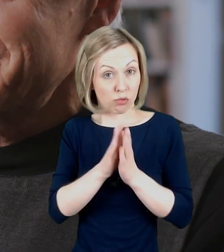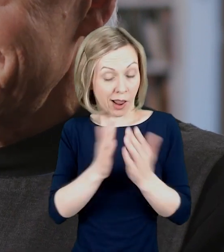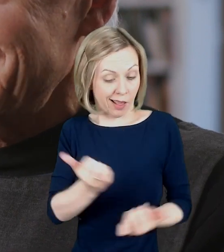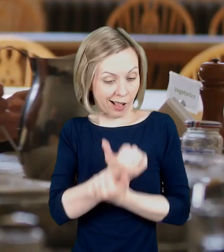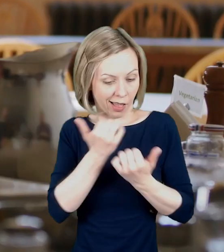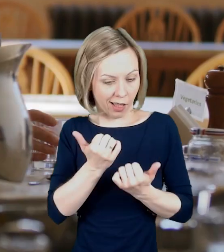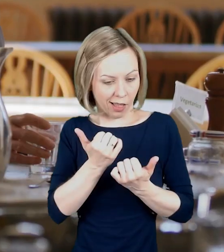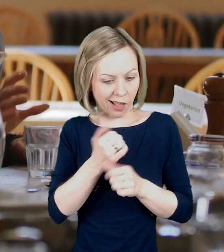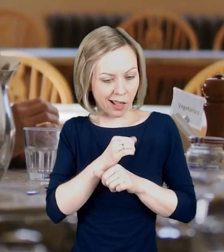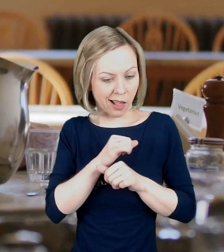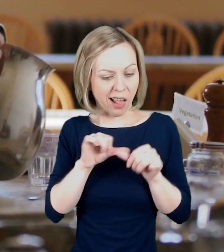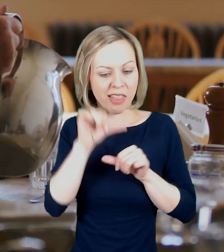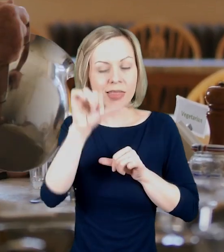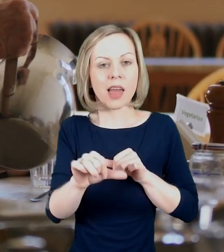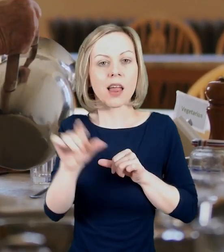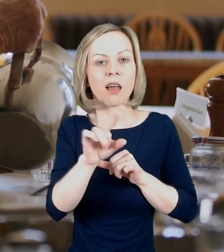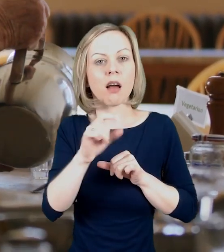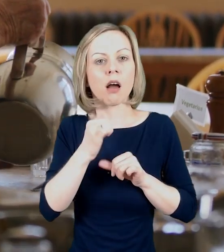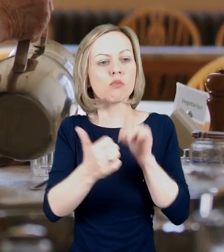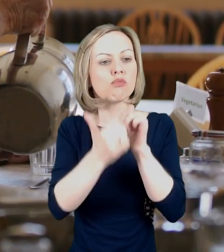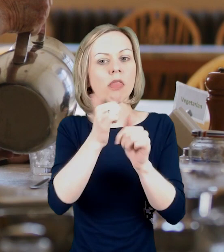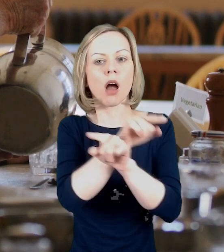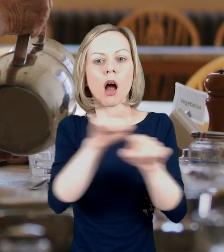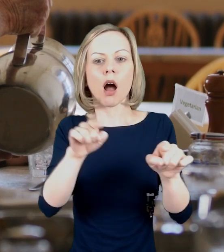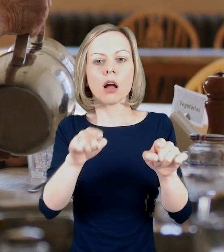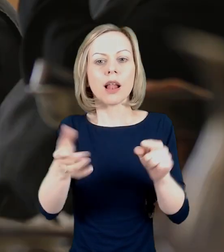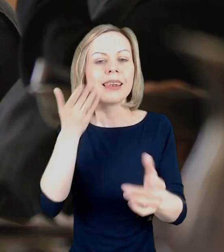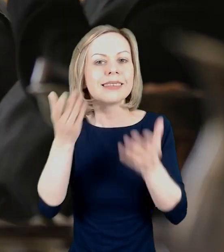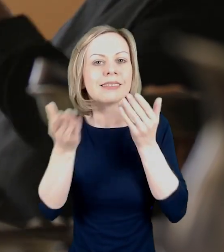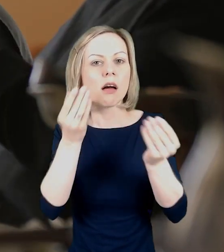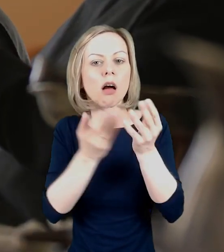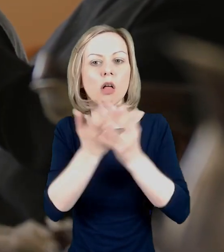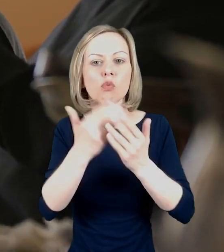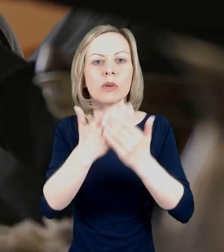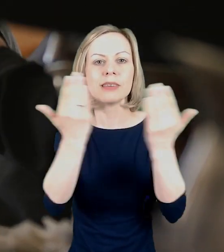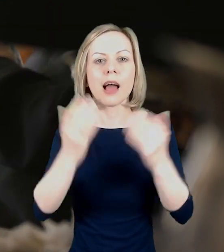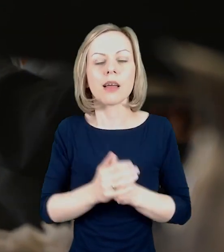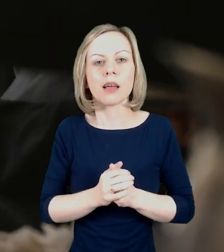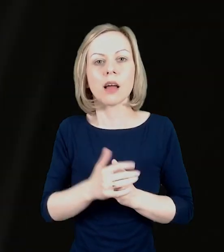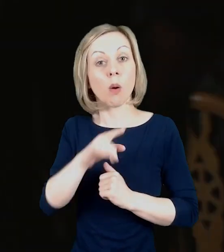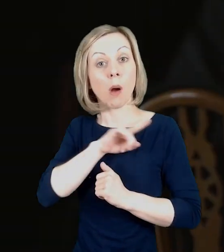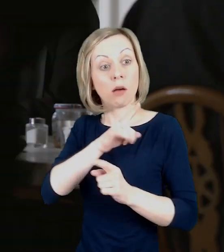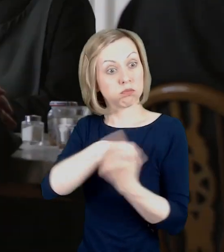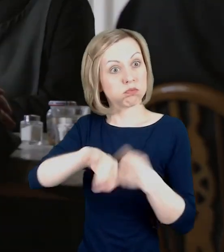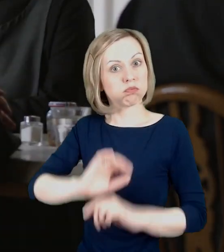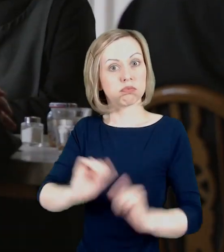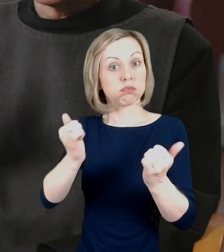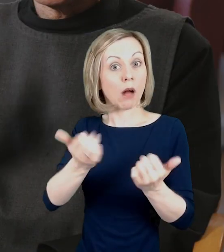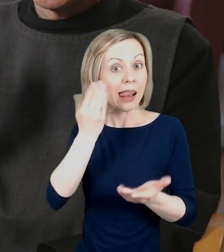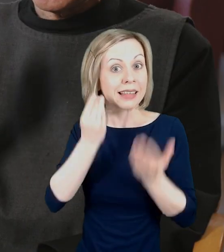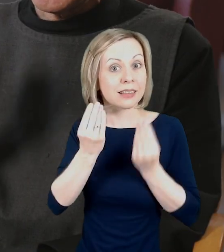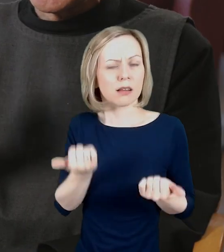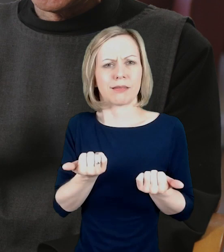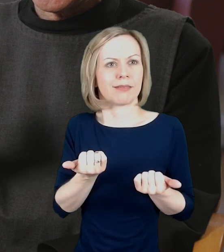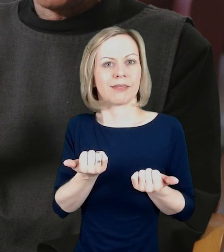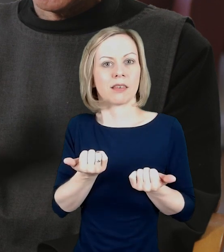to listen to my brethren during the day, because we're not good at listening. We hear words, but